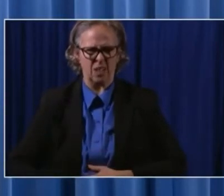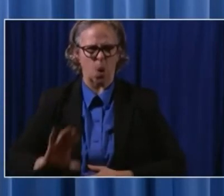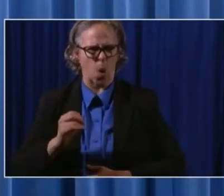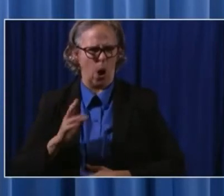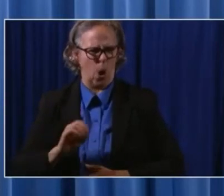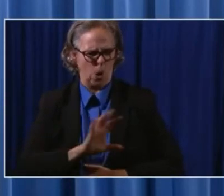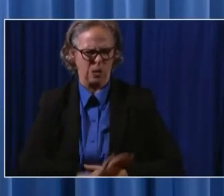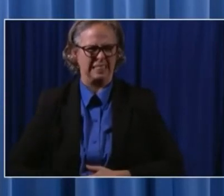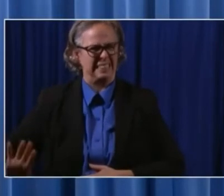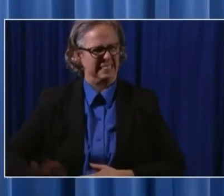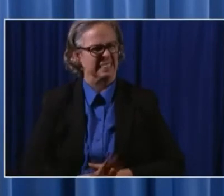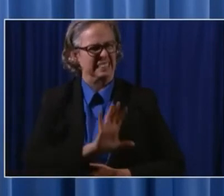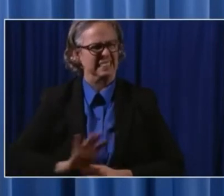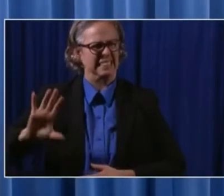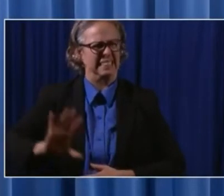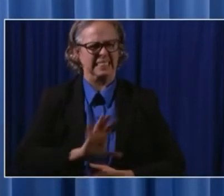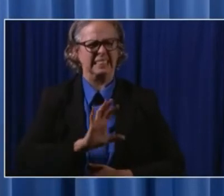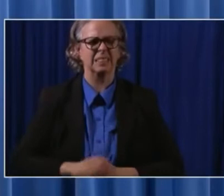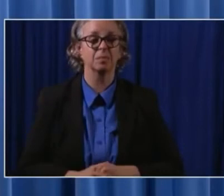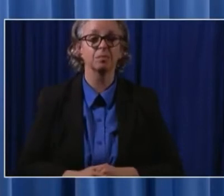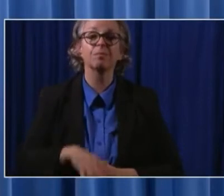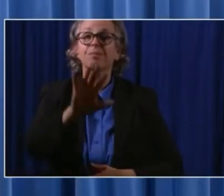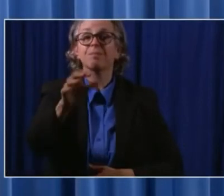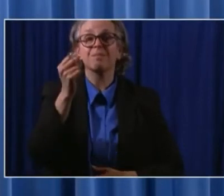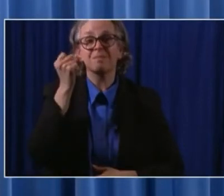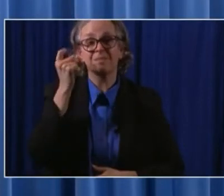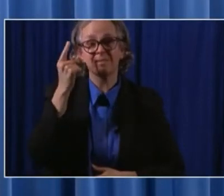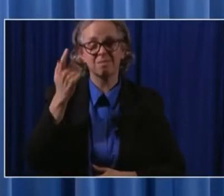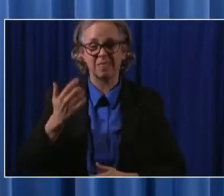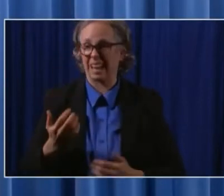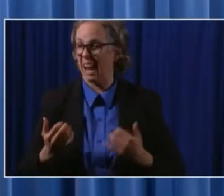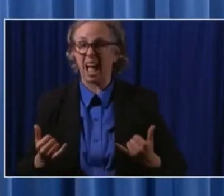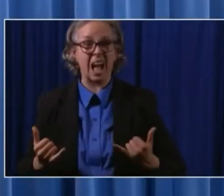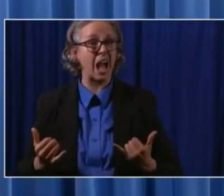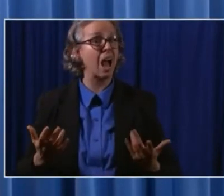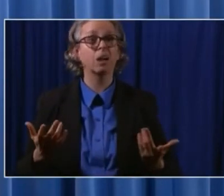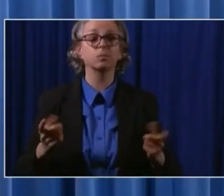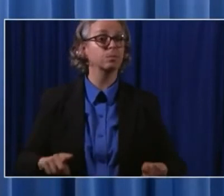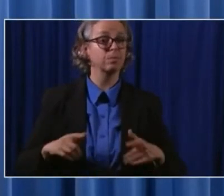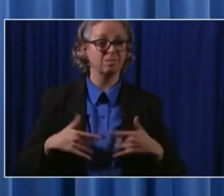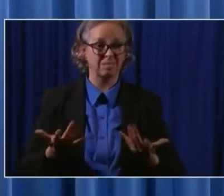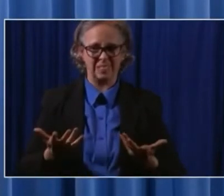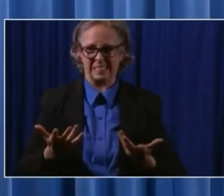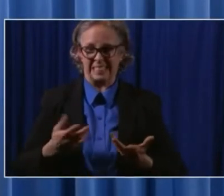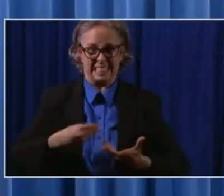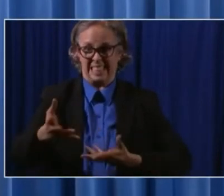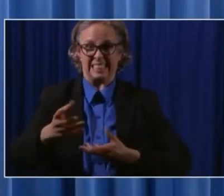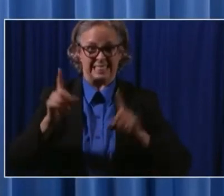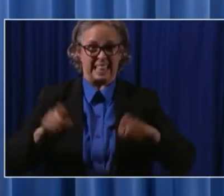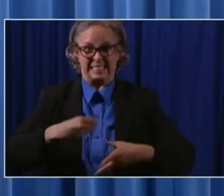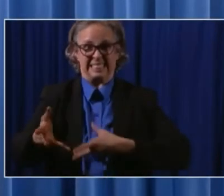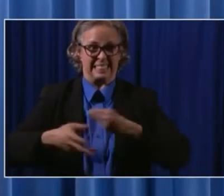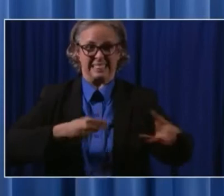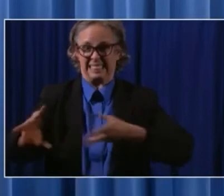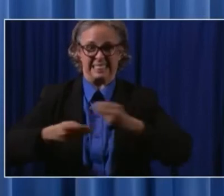And there's now a real crunch again, sometimes for some of the